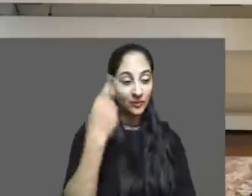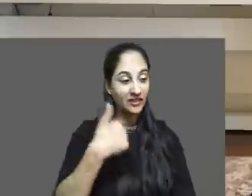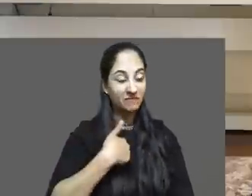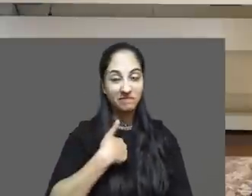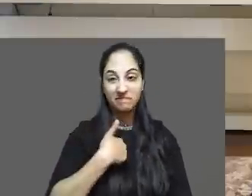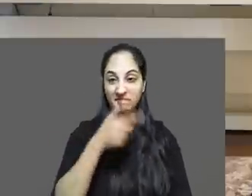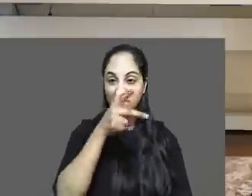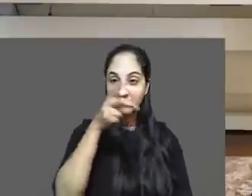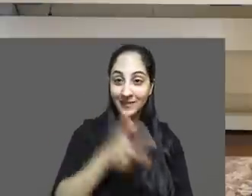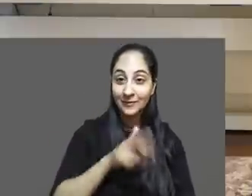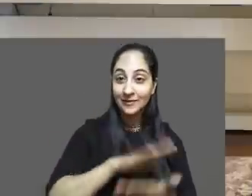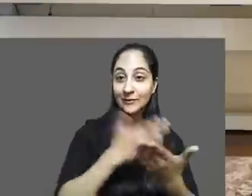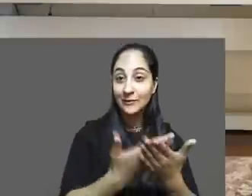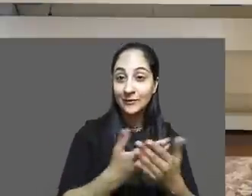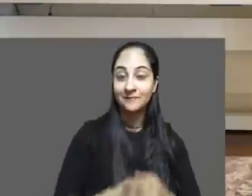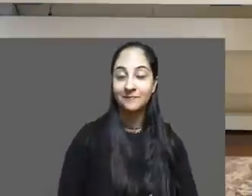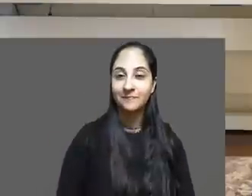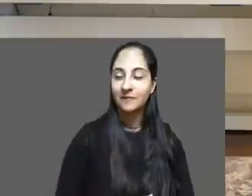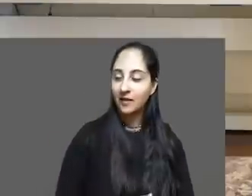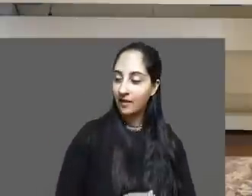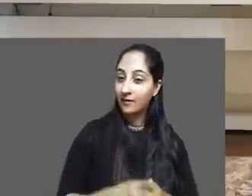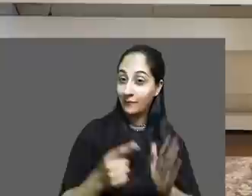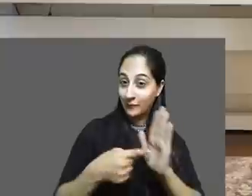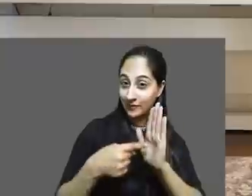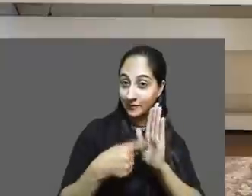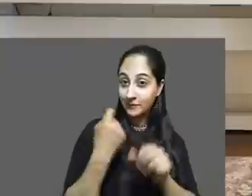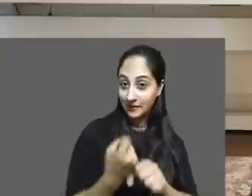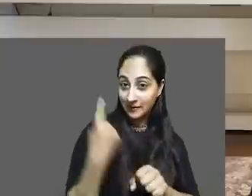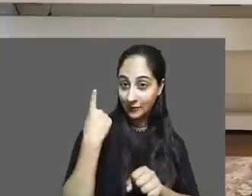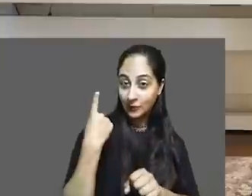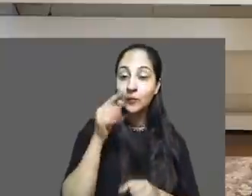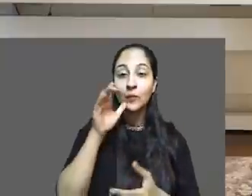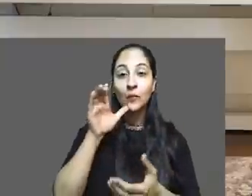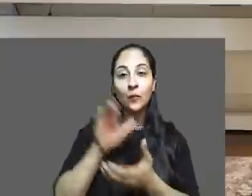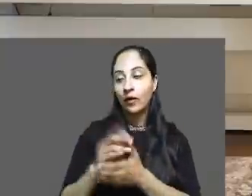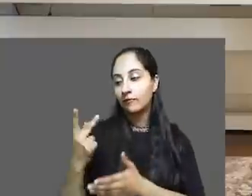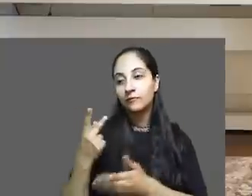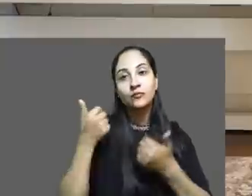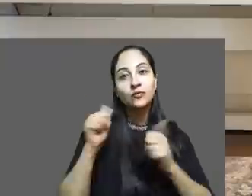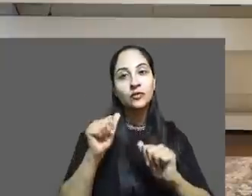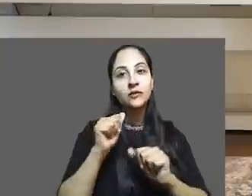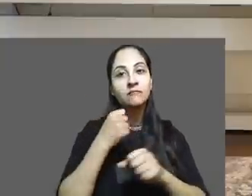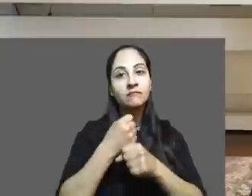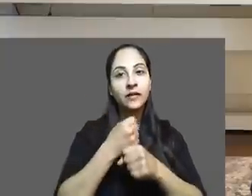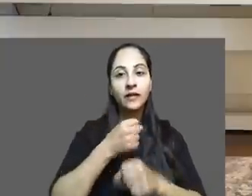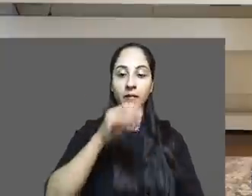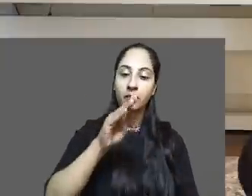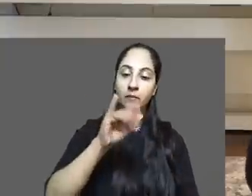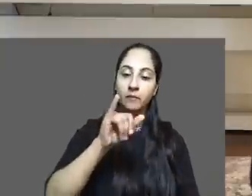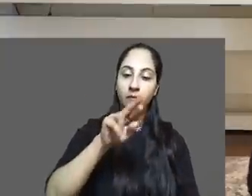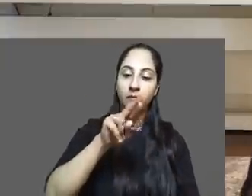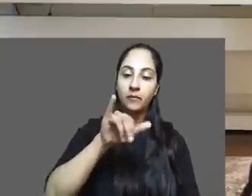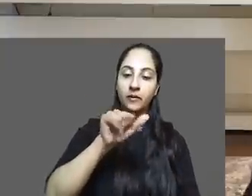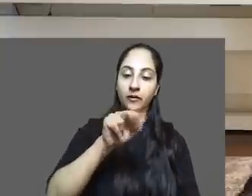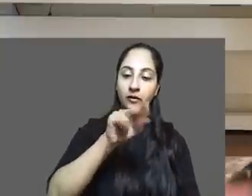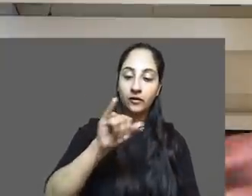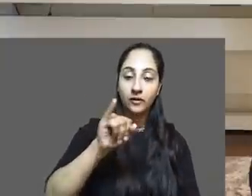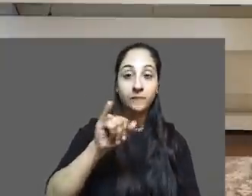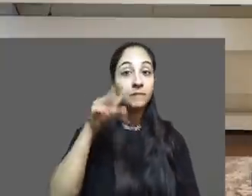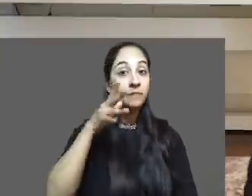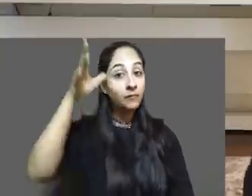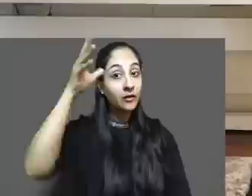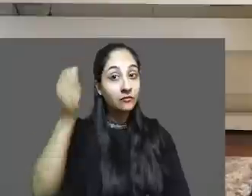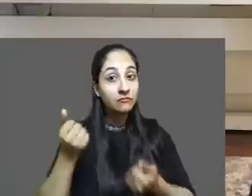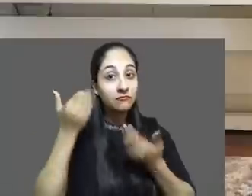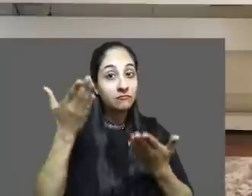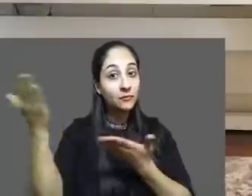In fact, I don't need a further proof point than last Kushali, when my wife and I tried to cook biryani at home. We rejected our parents' offers to drop